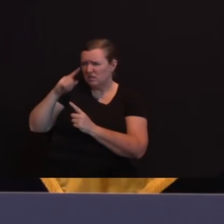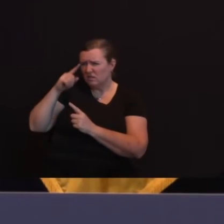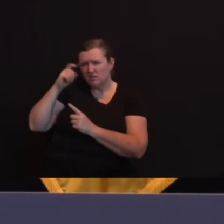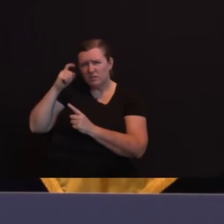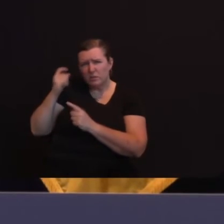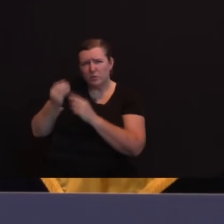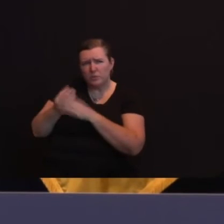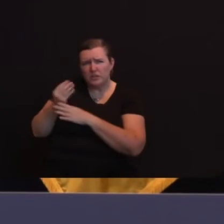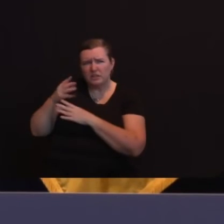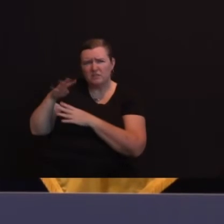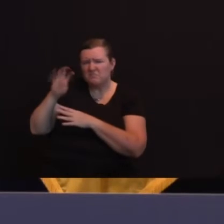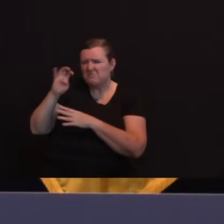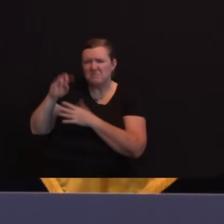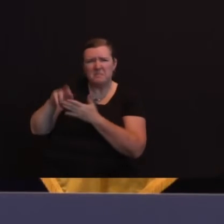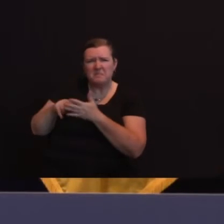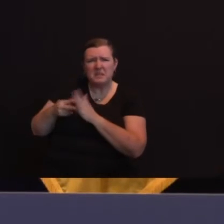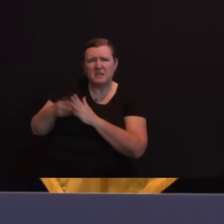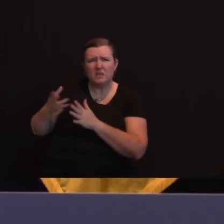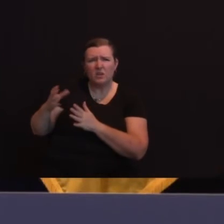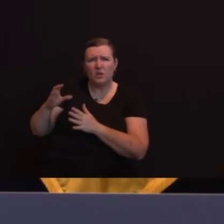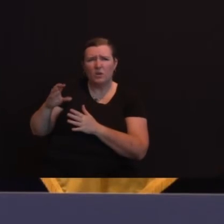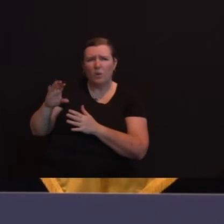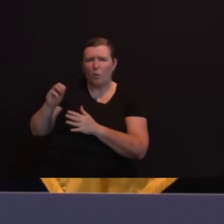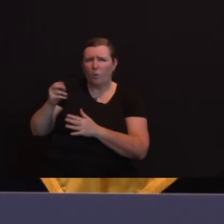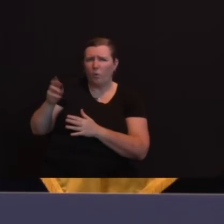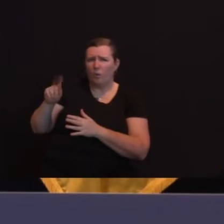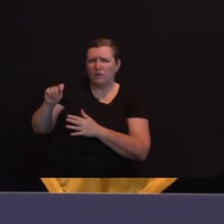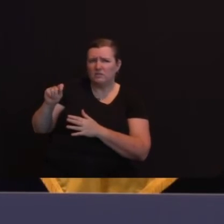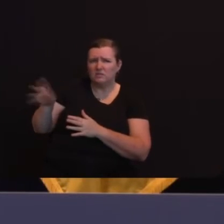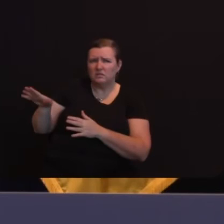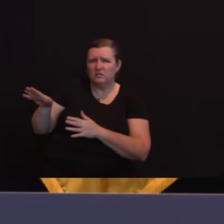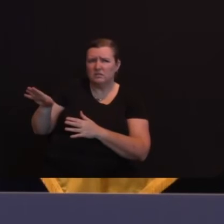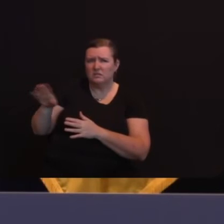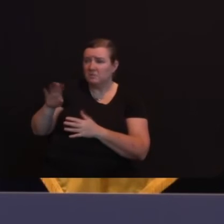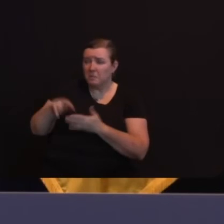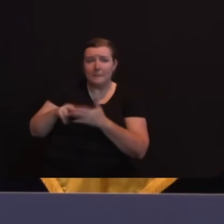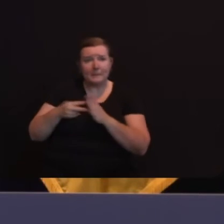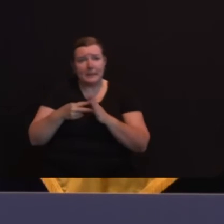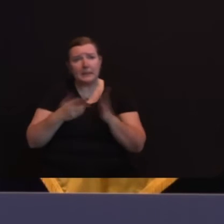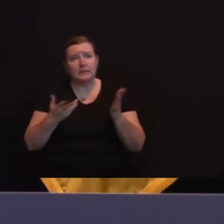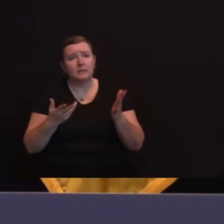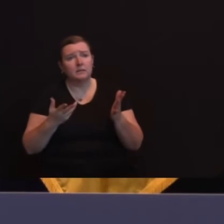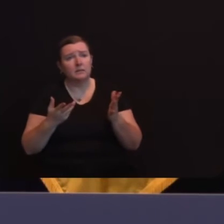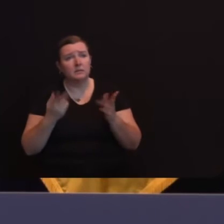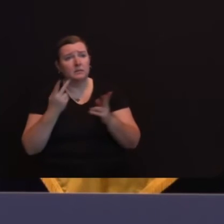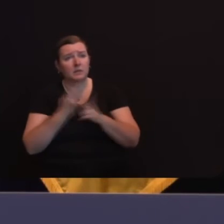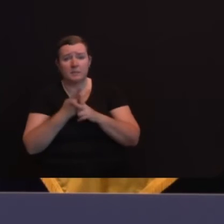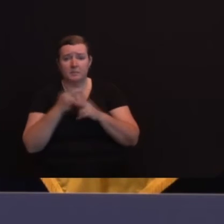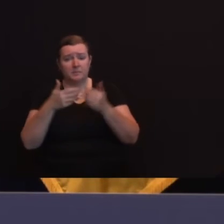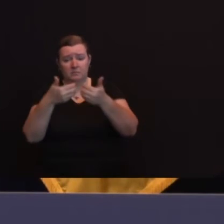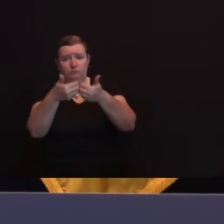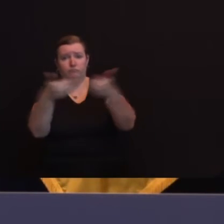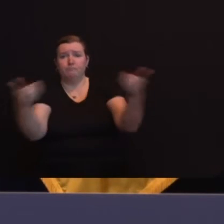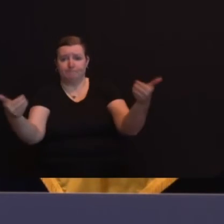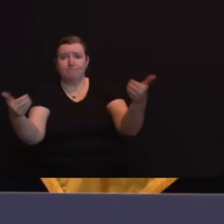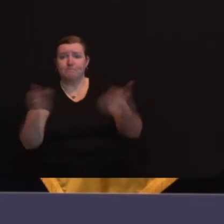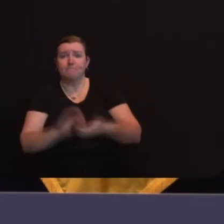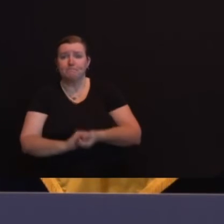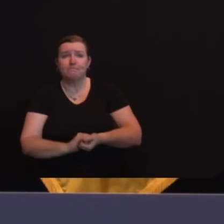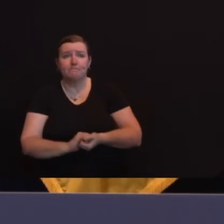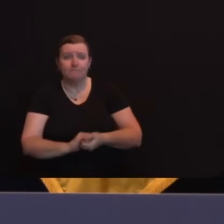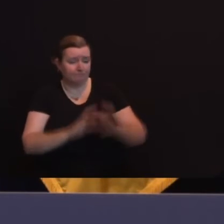cohorting means. And let me be blunt, that means keeping folks separated. Right?